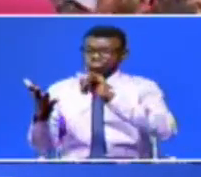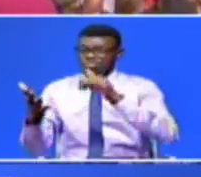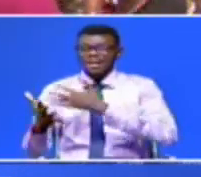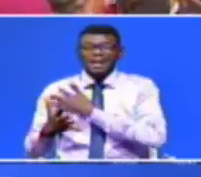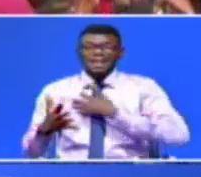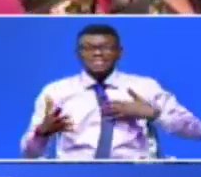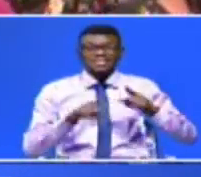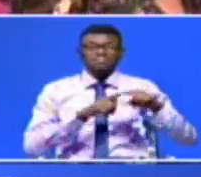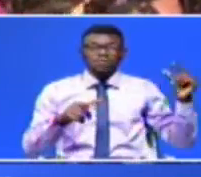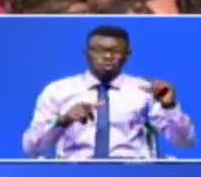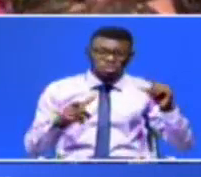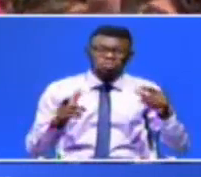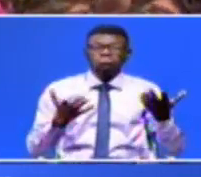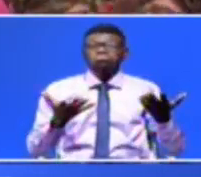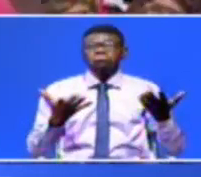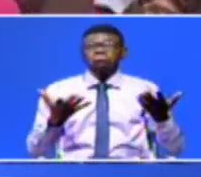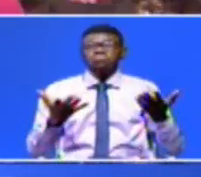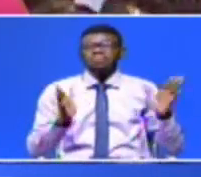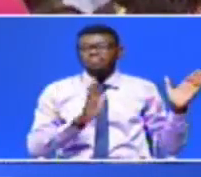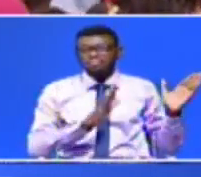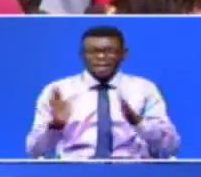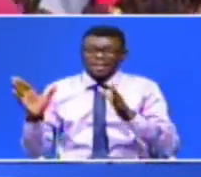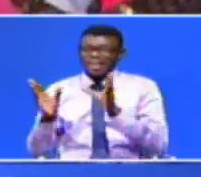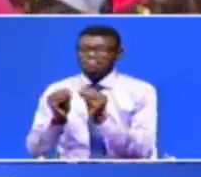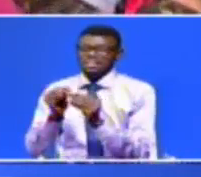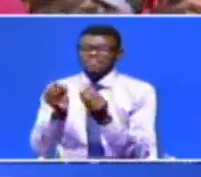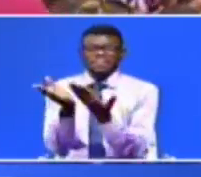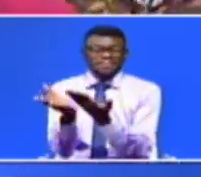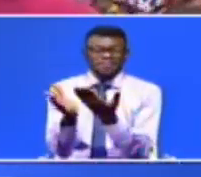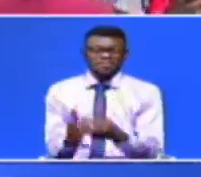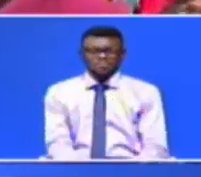which was to attend the meeting in Sololo. George Maringa, KTN News.